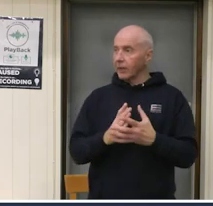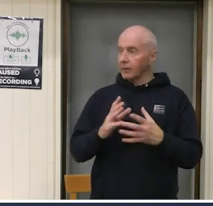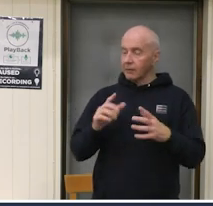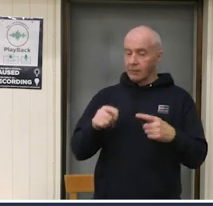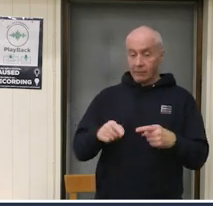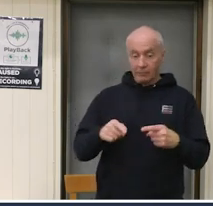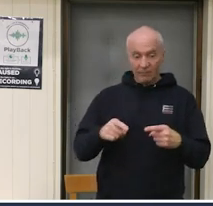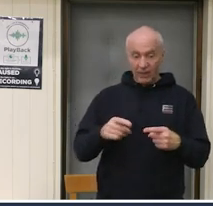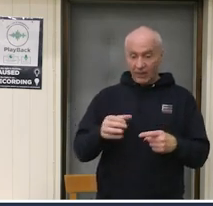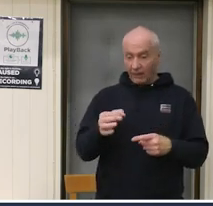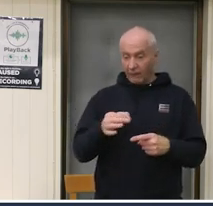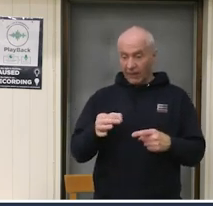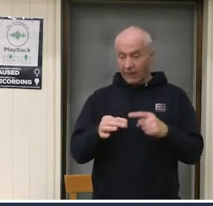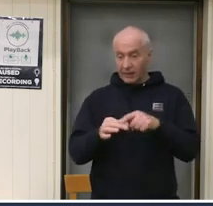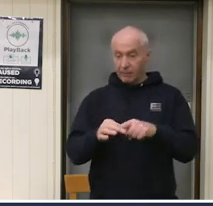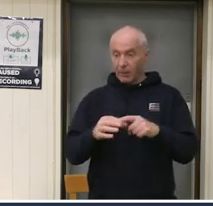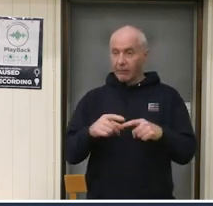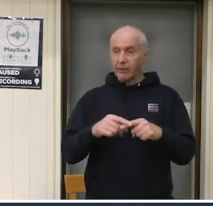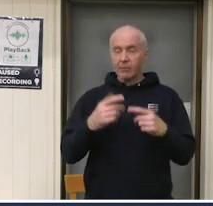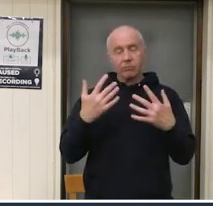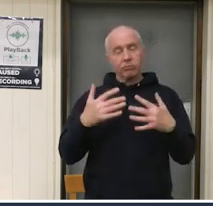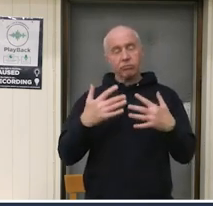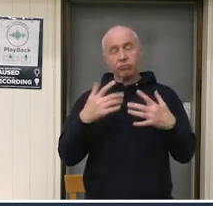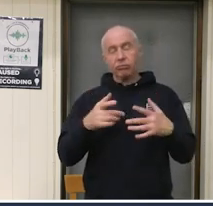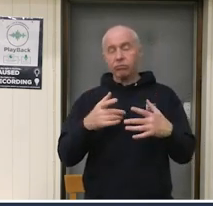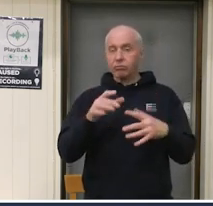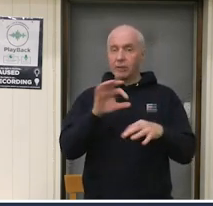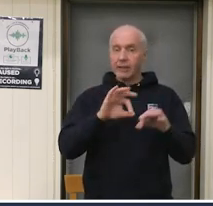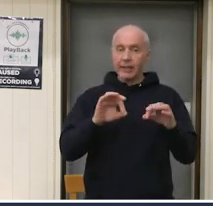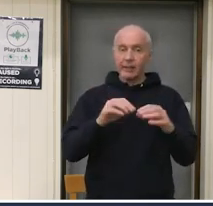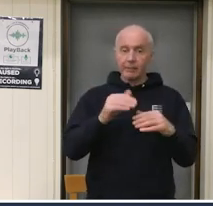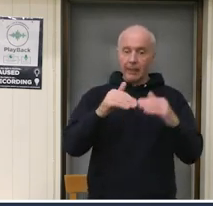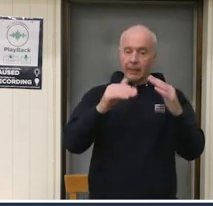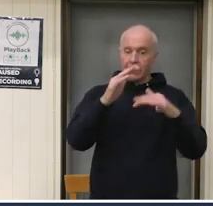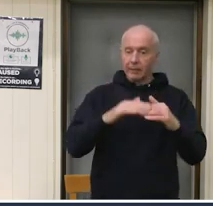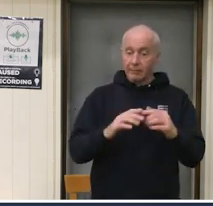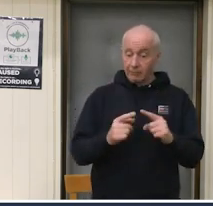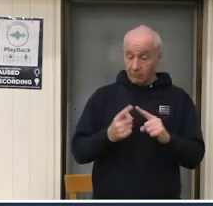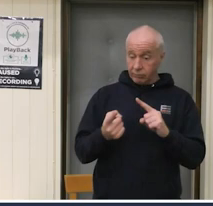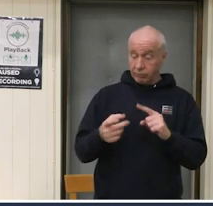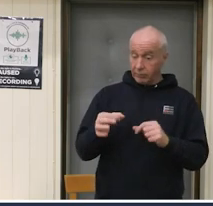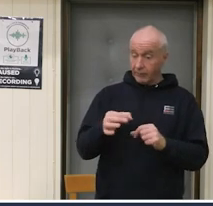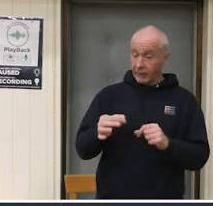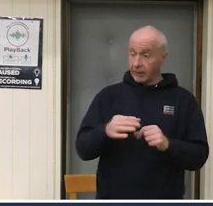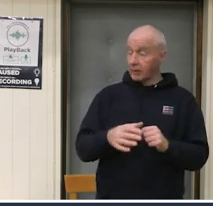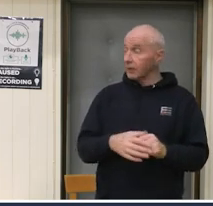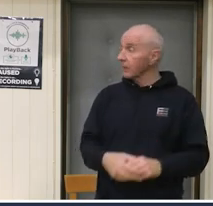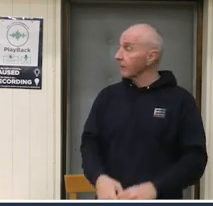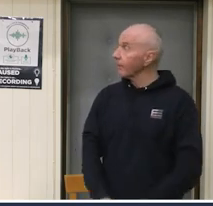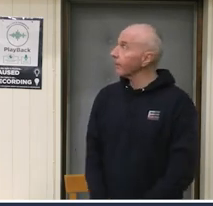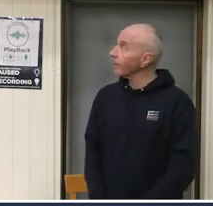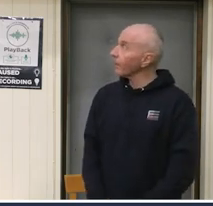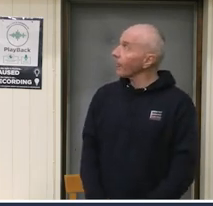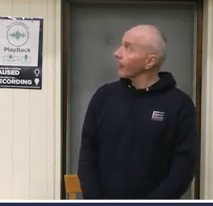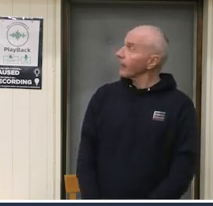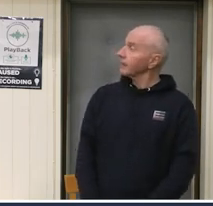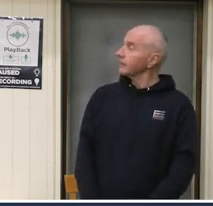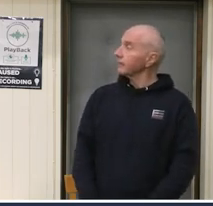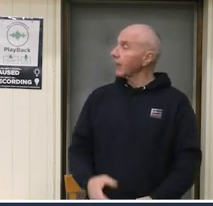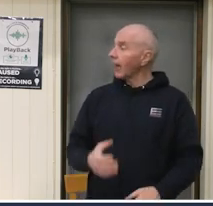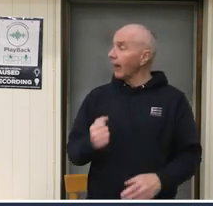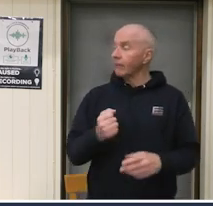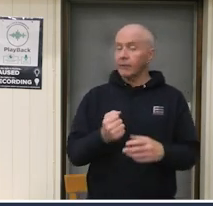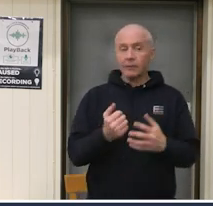amazing science facility just up the road. It has a number of devices. but